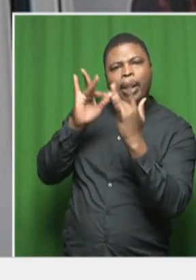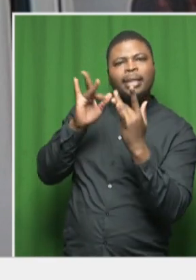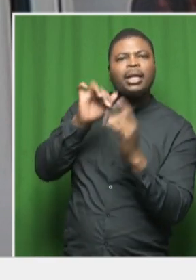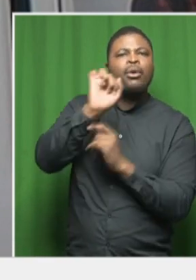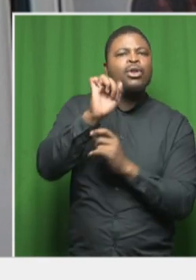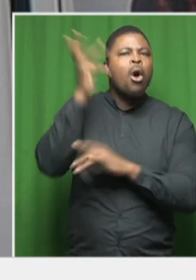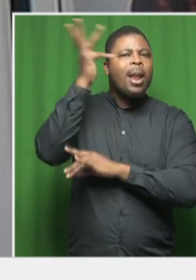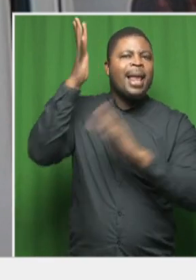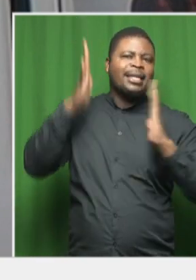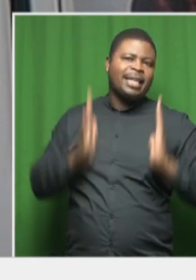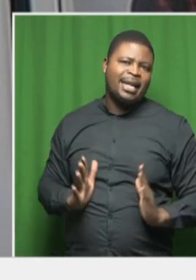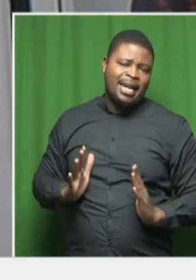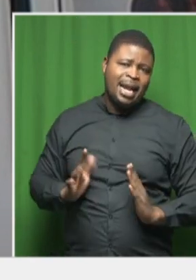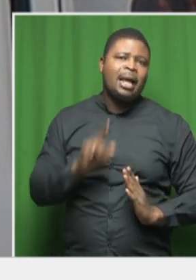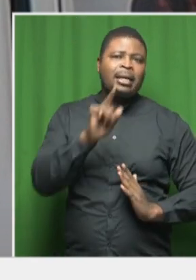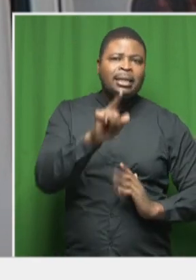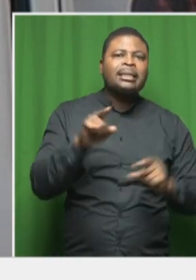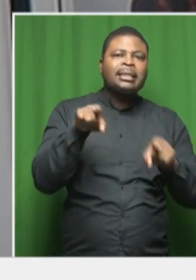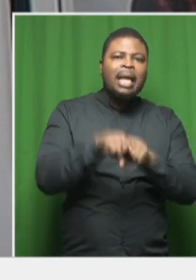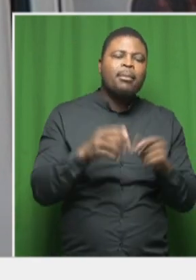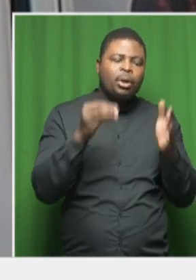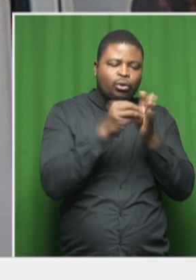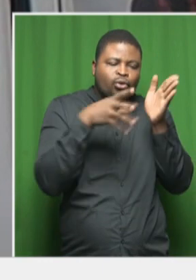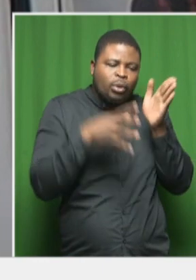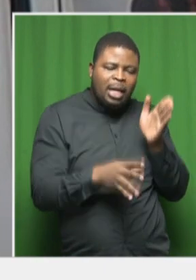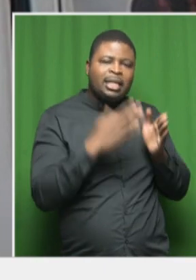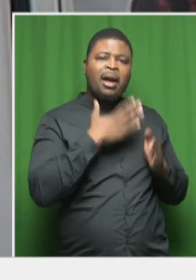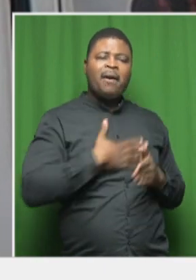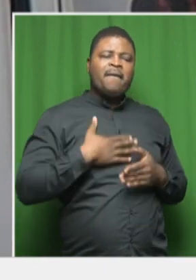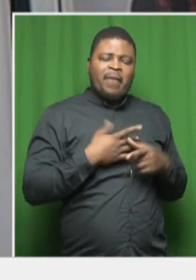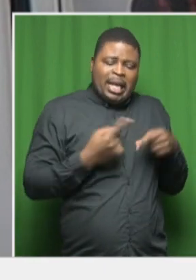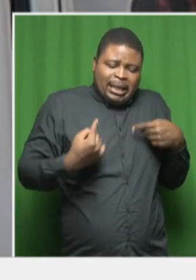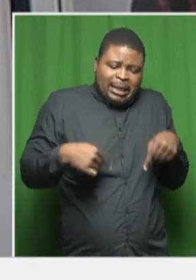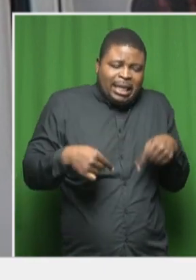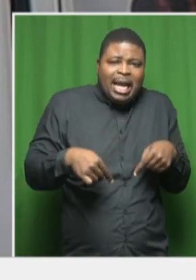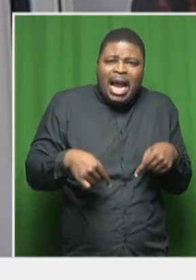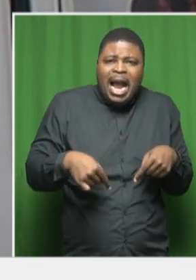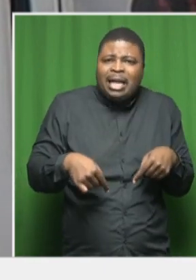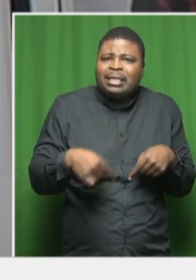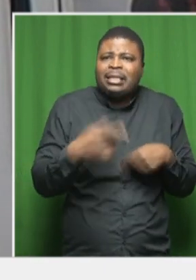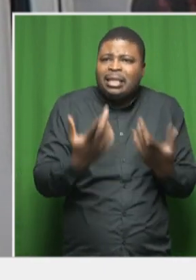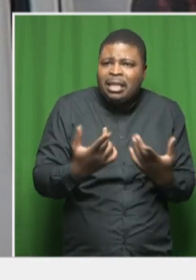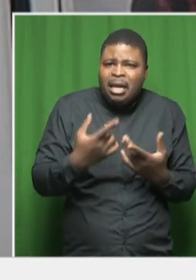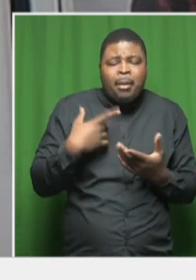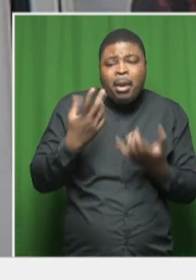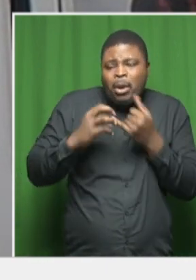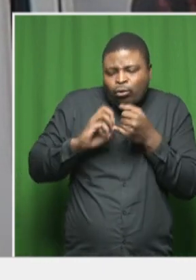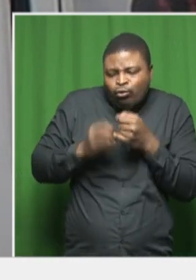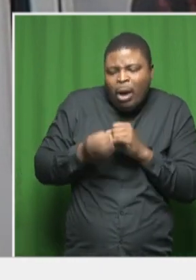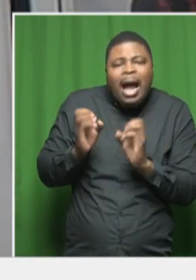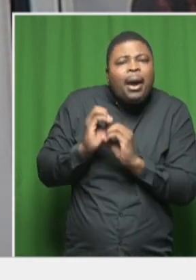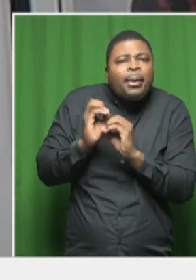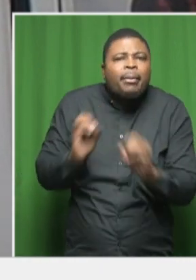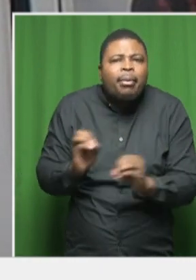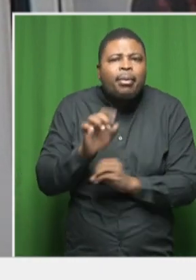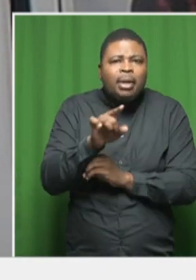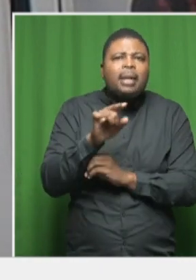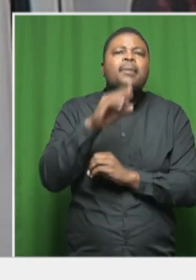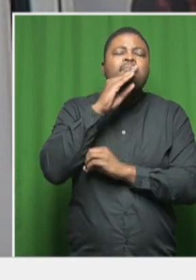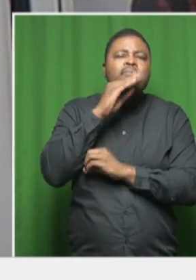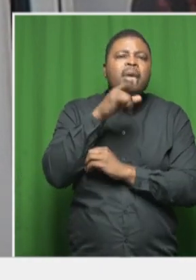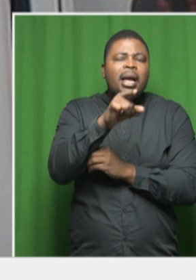I think with students who feel too scared and who perhaps don't try, what they're doing is